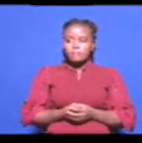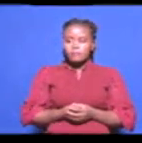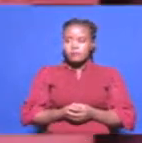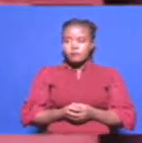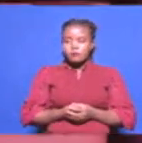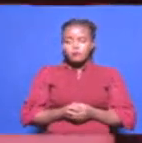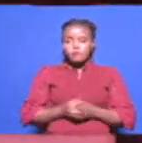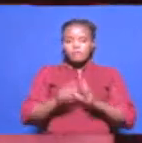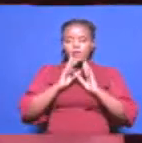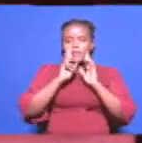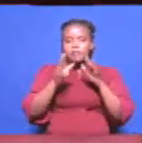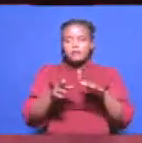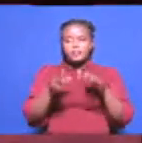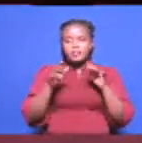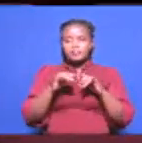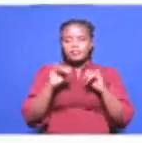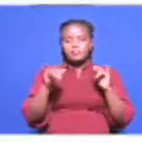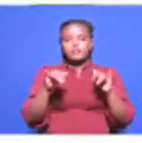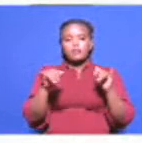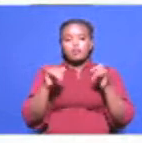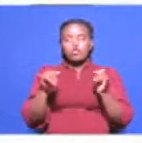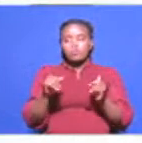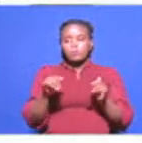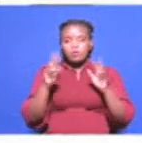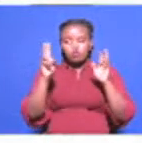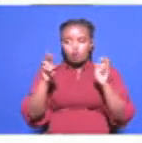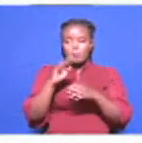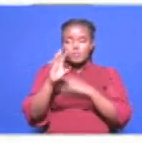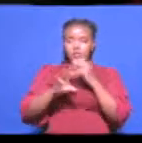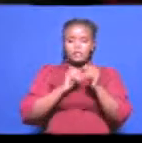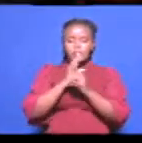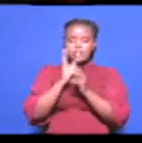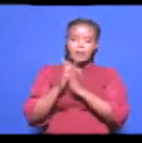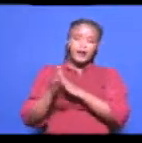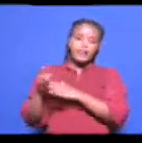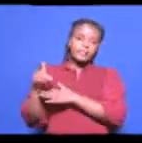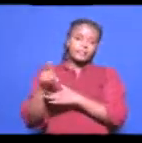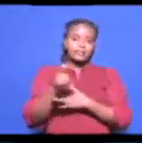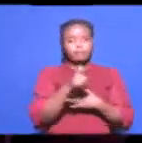Jacqueline Masharia for Cinemas and Theatre.